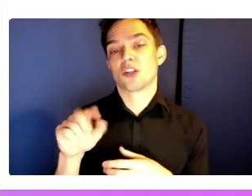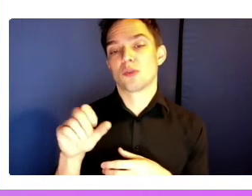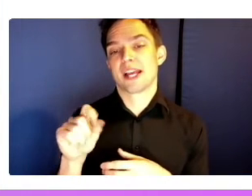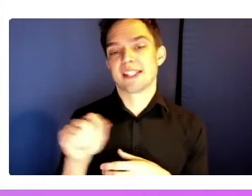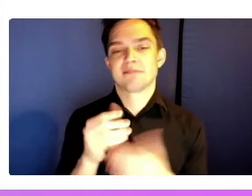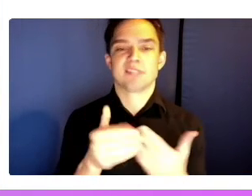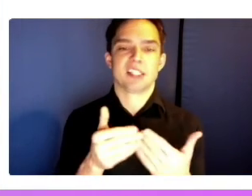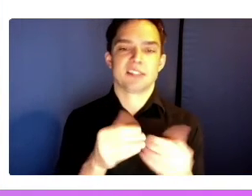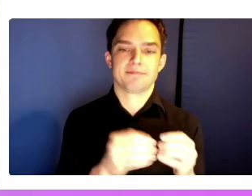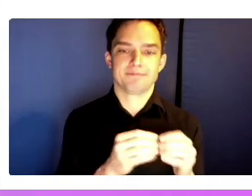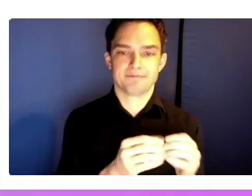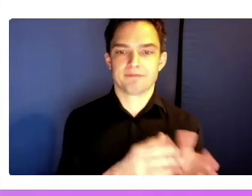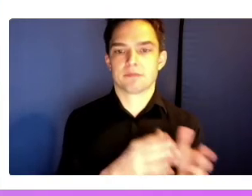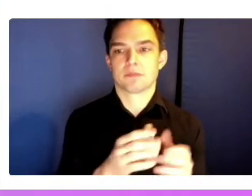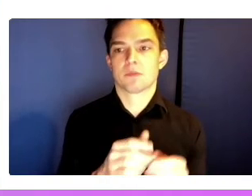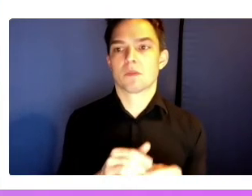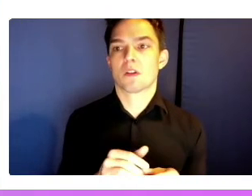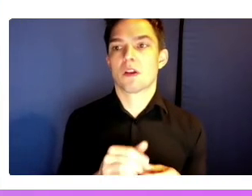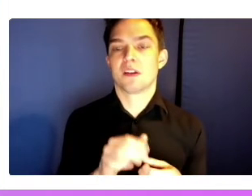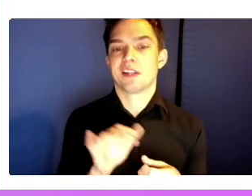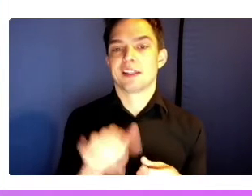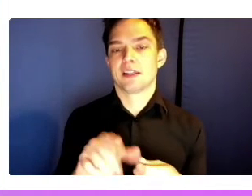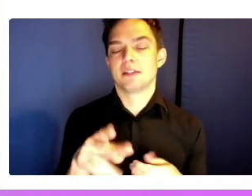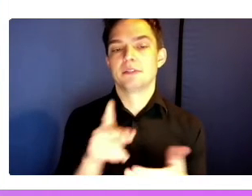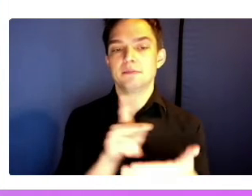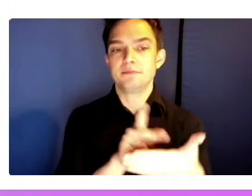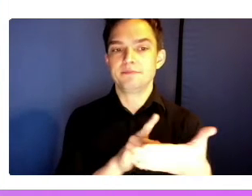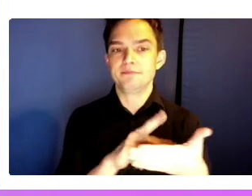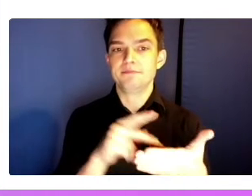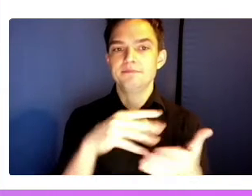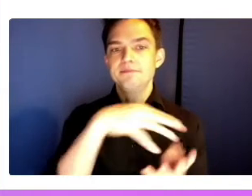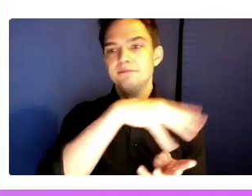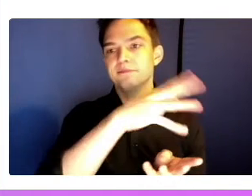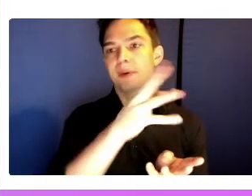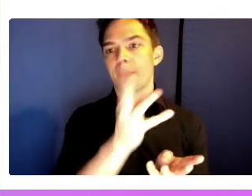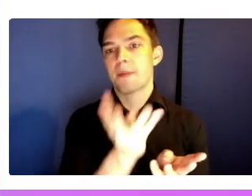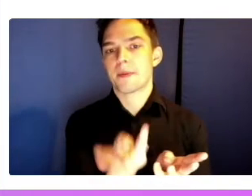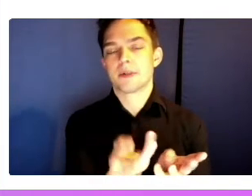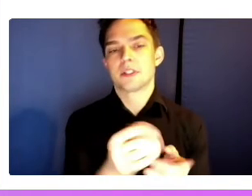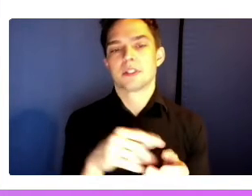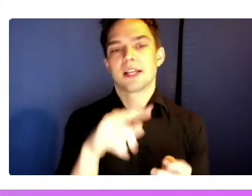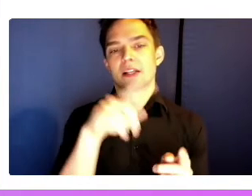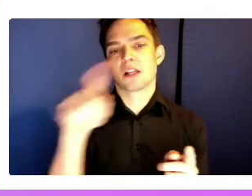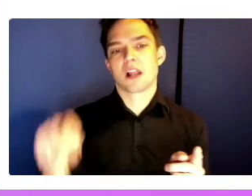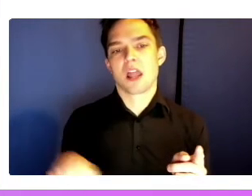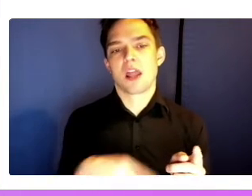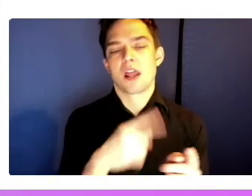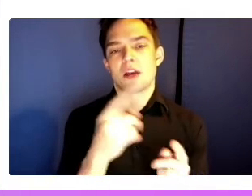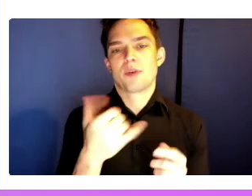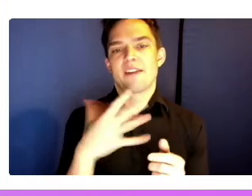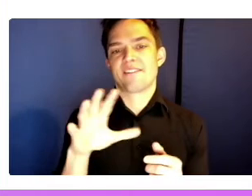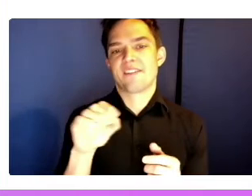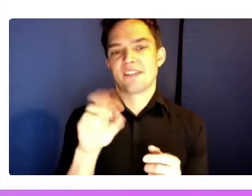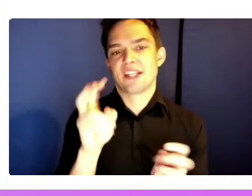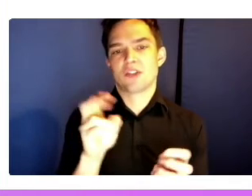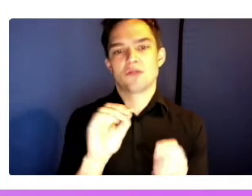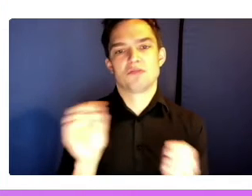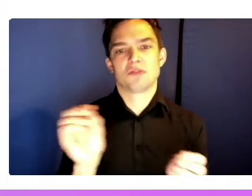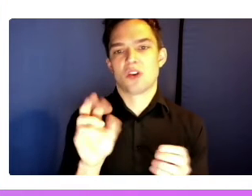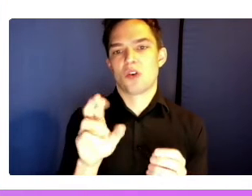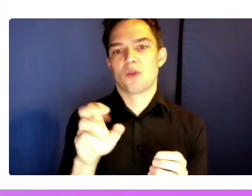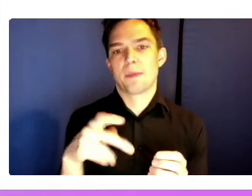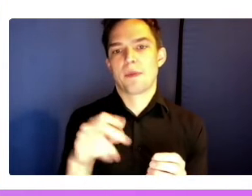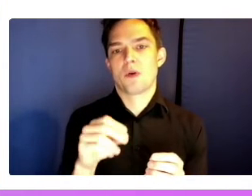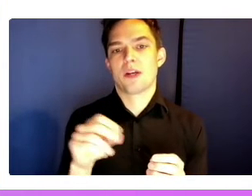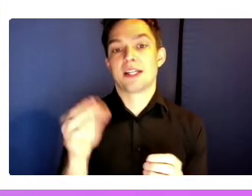easy. Like this pie chart going from the clockwise here, we had 50 issues with no repo,